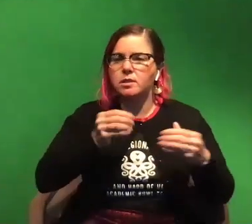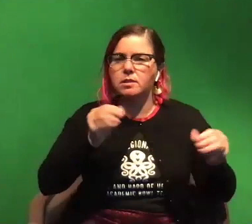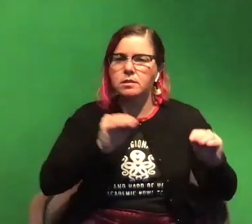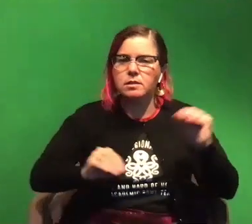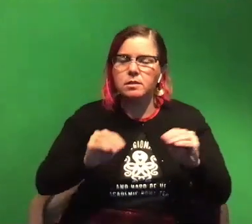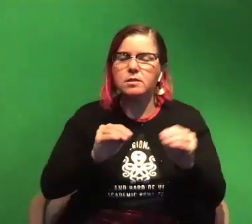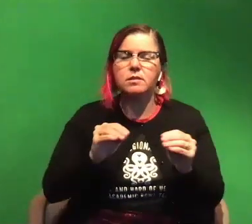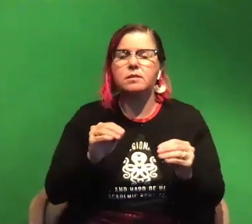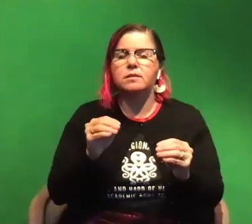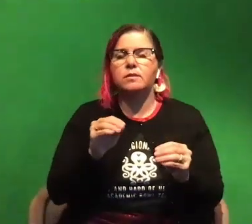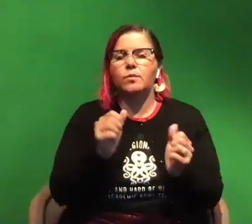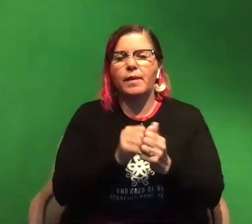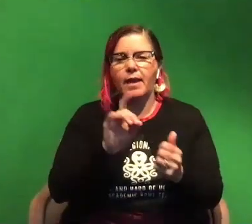octopuses.